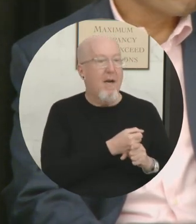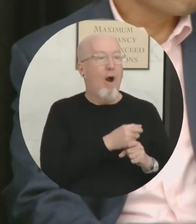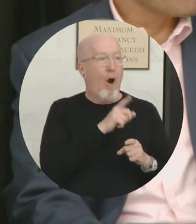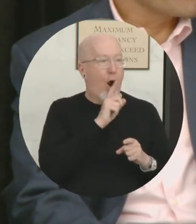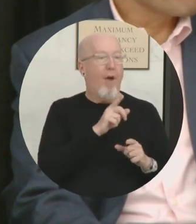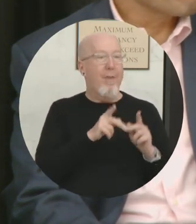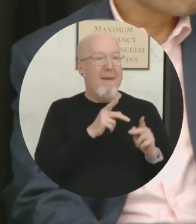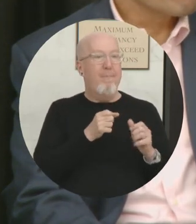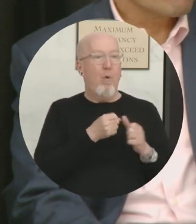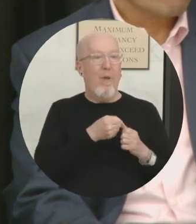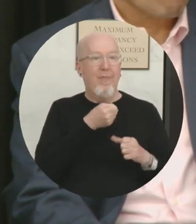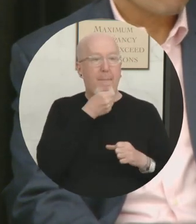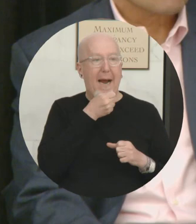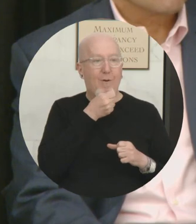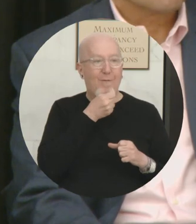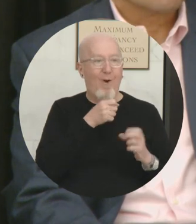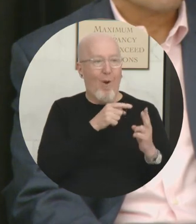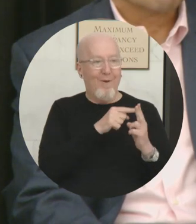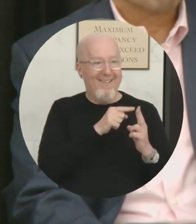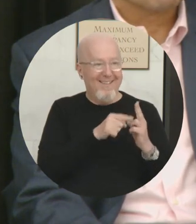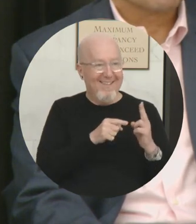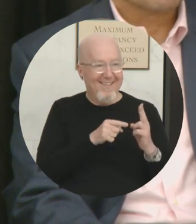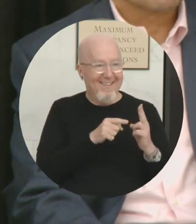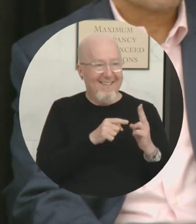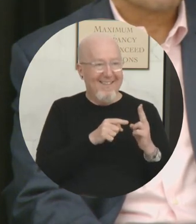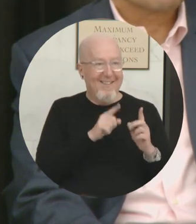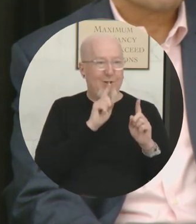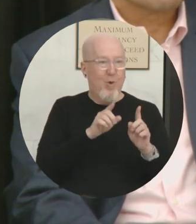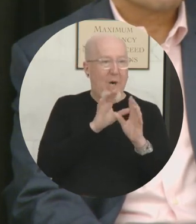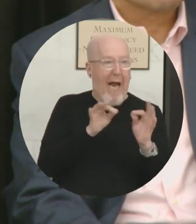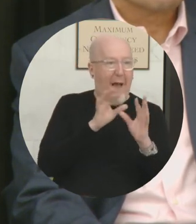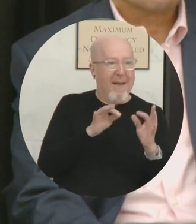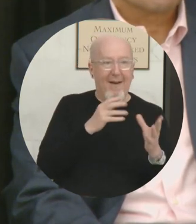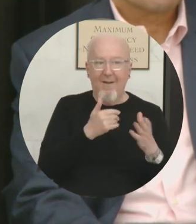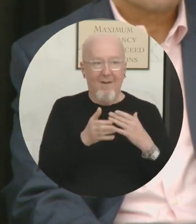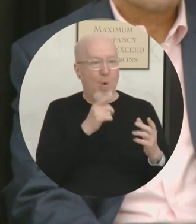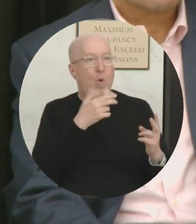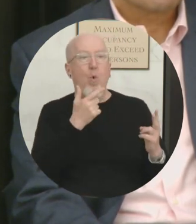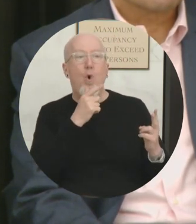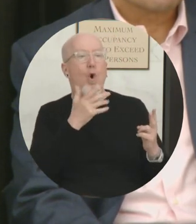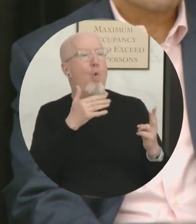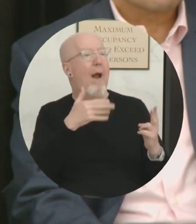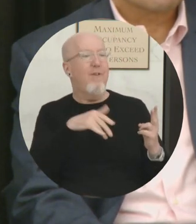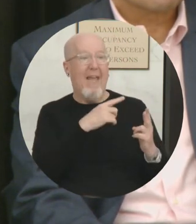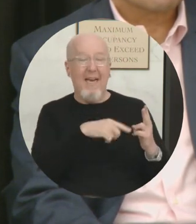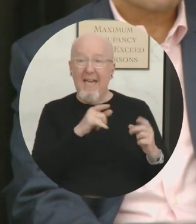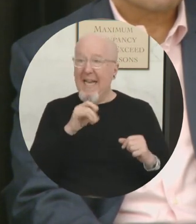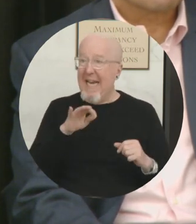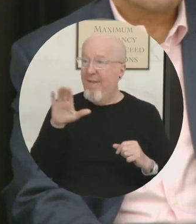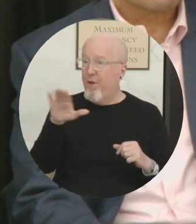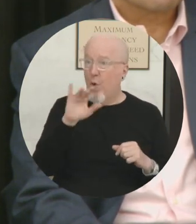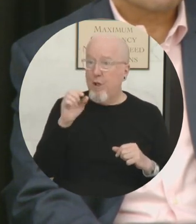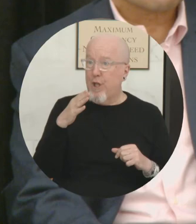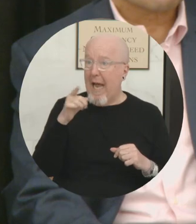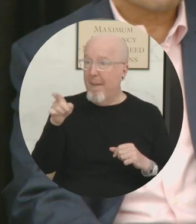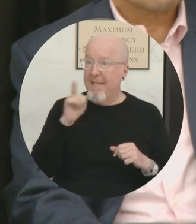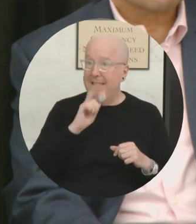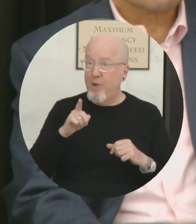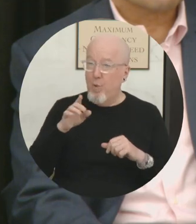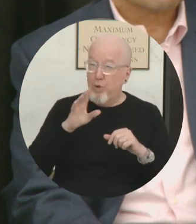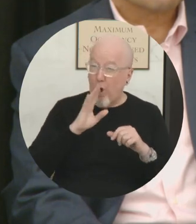your problem can solve it for you. And so if your job is to let us know about earthquakes fast enough, I don't know how to do that